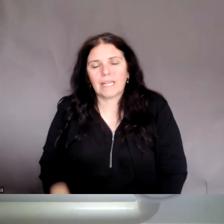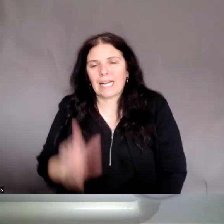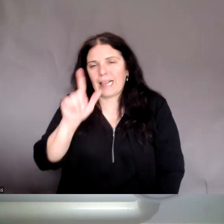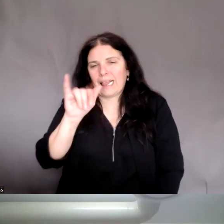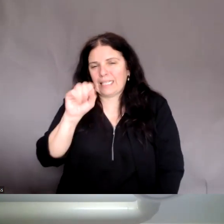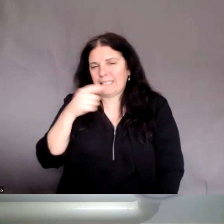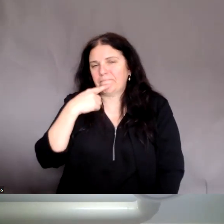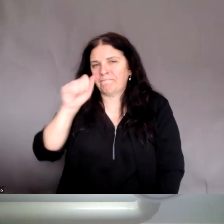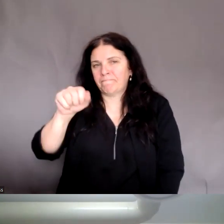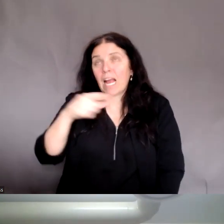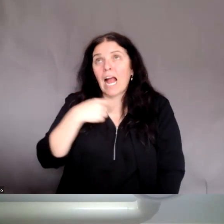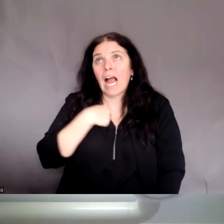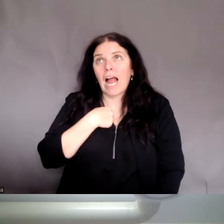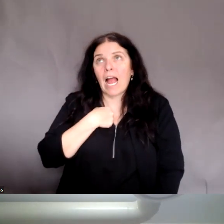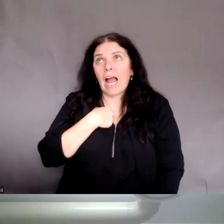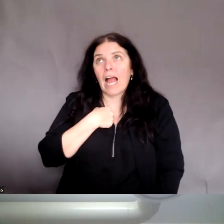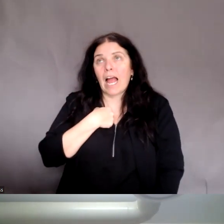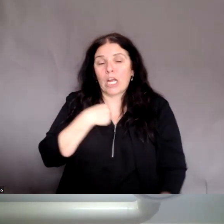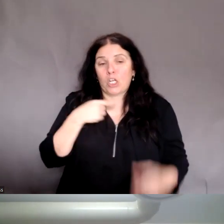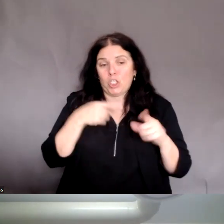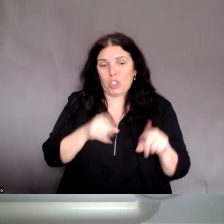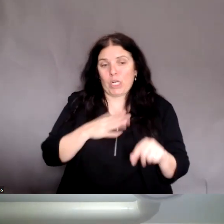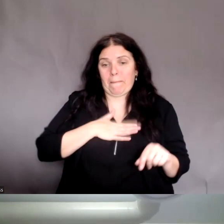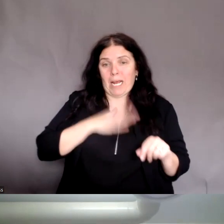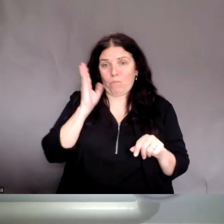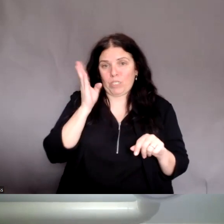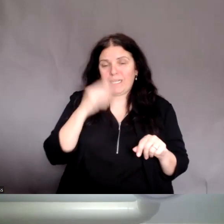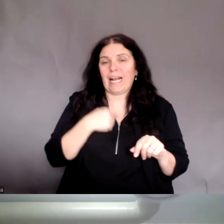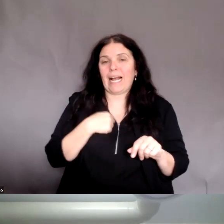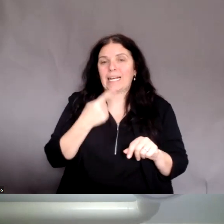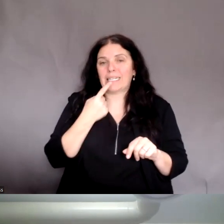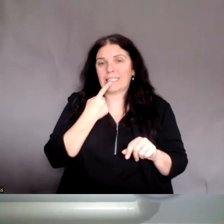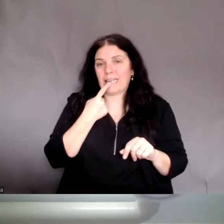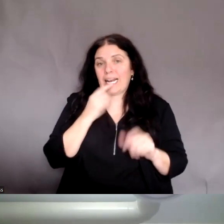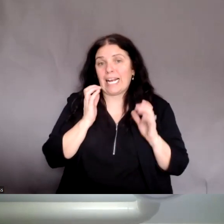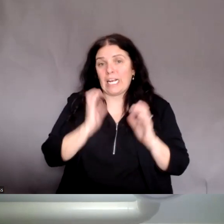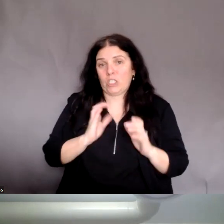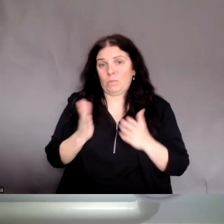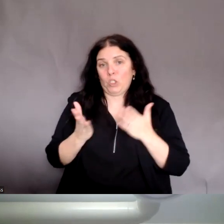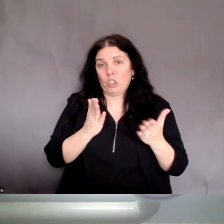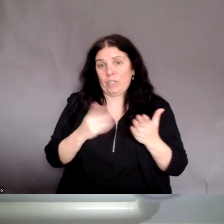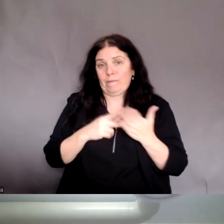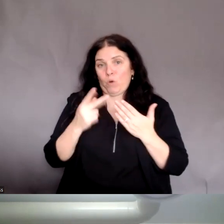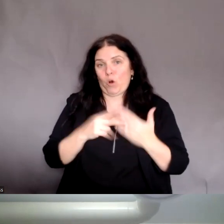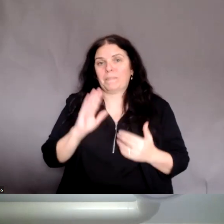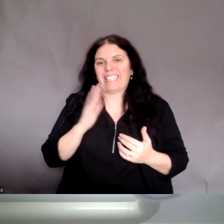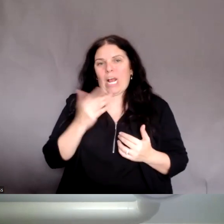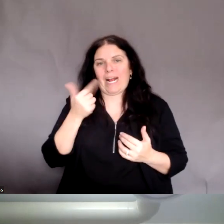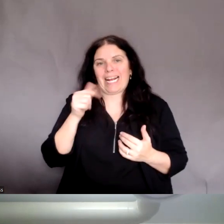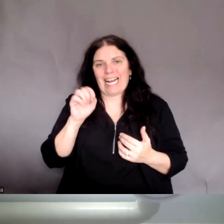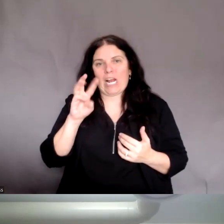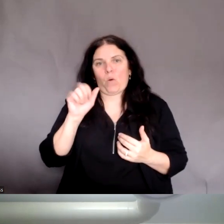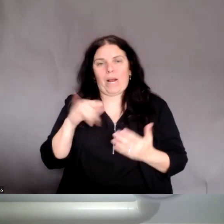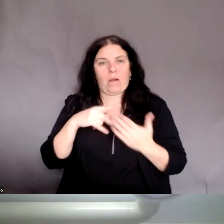in my little presentation that the customer service program is our gateway program. It is the one that is